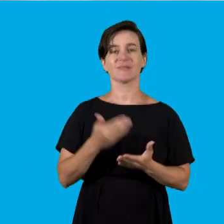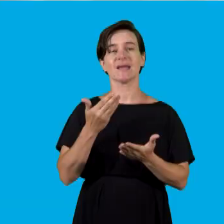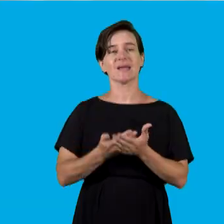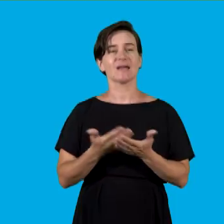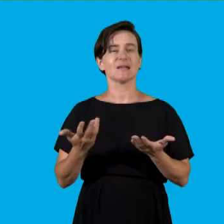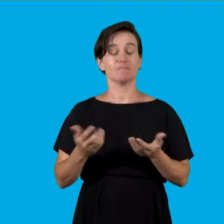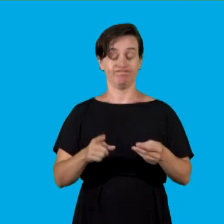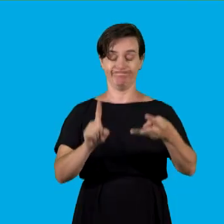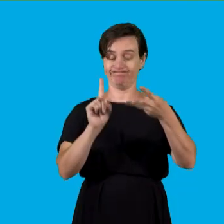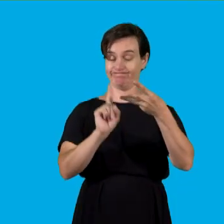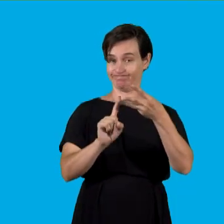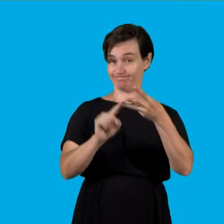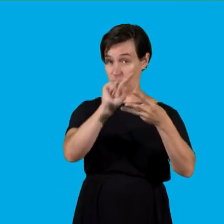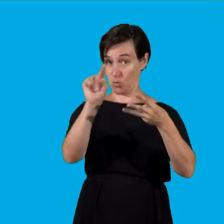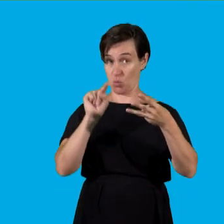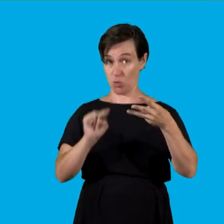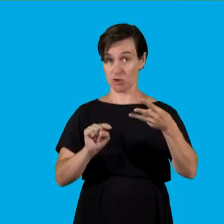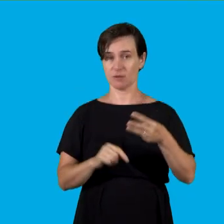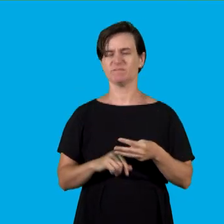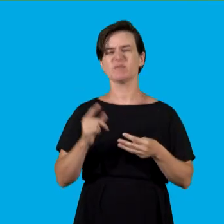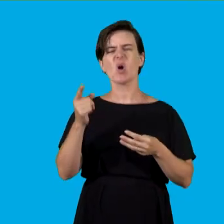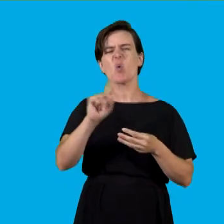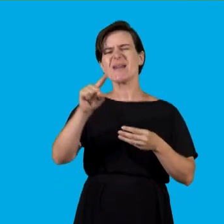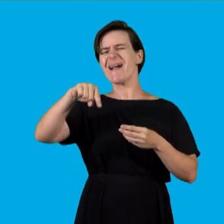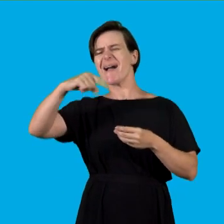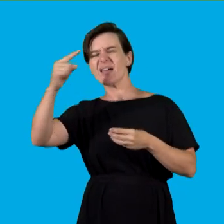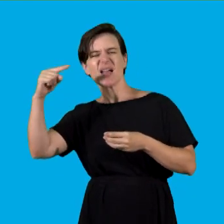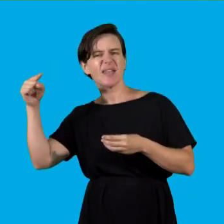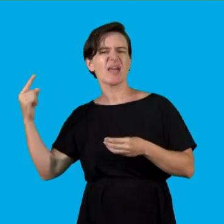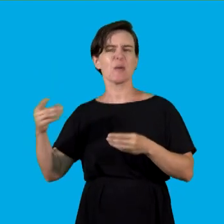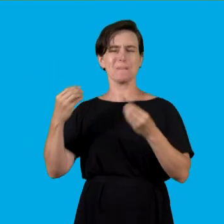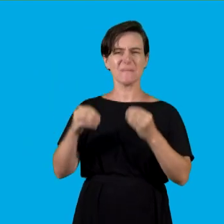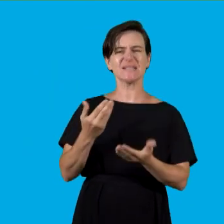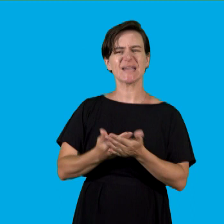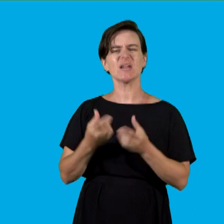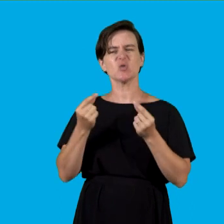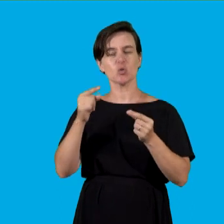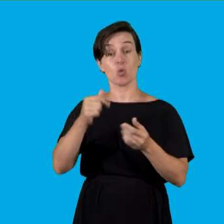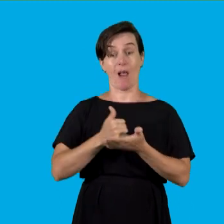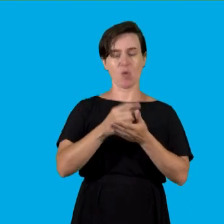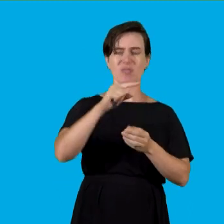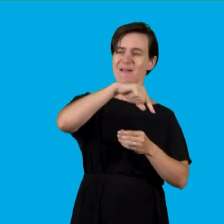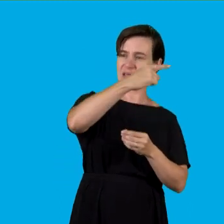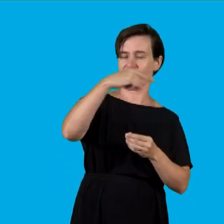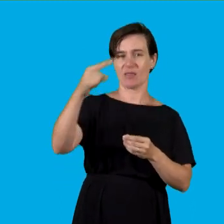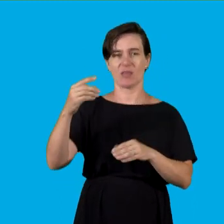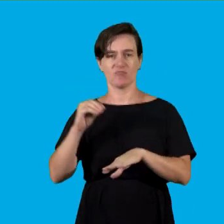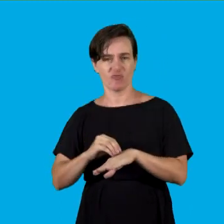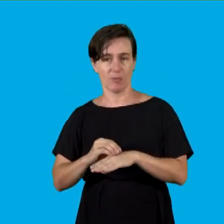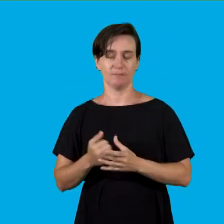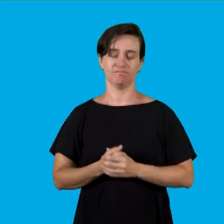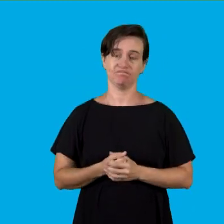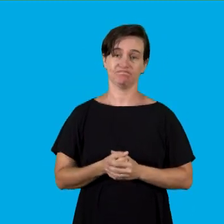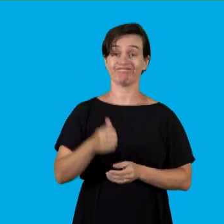Suggest other initiatives that can be undertaken by businesses to address the socio-economic issues. Initiatives to